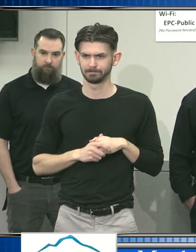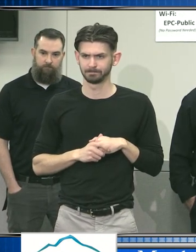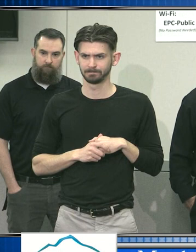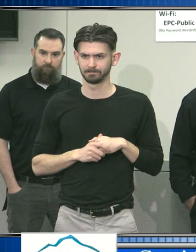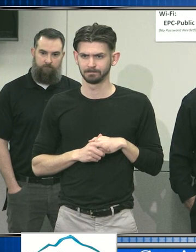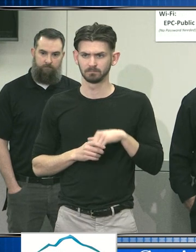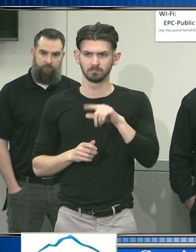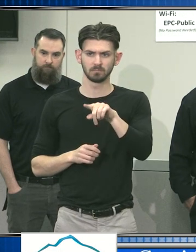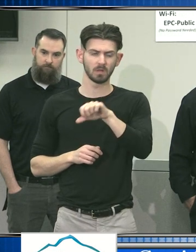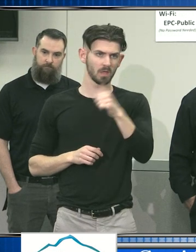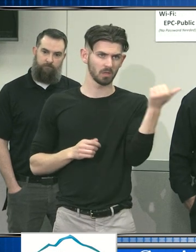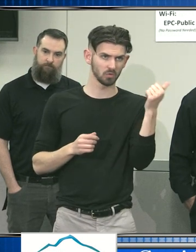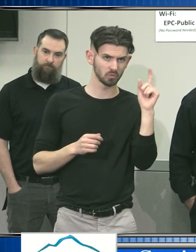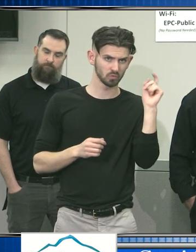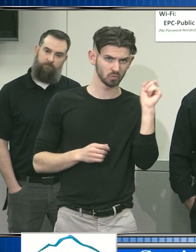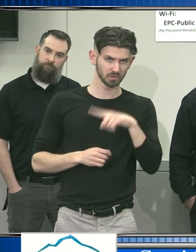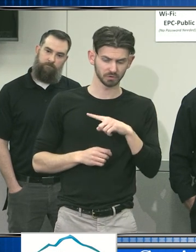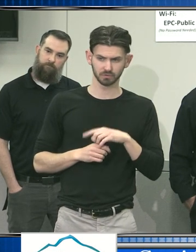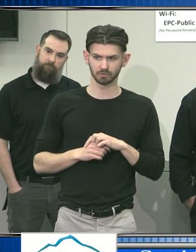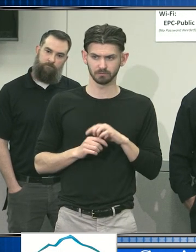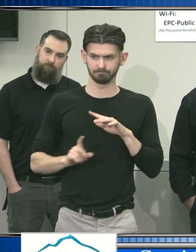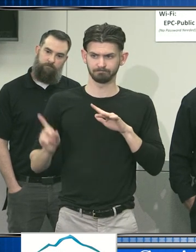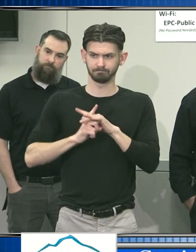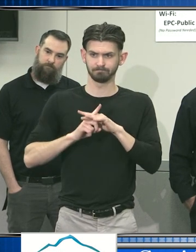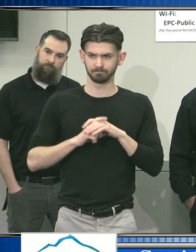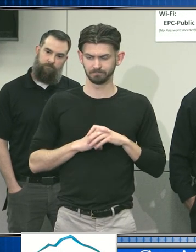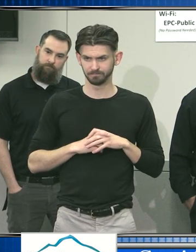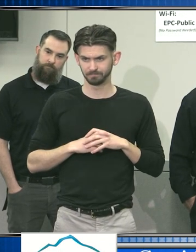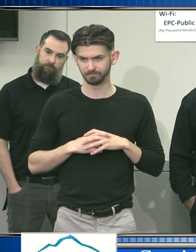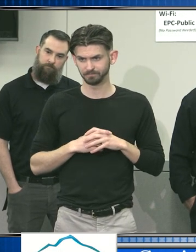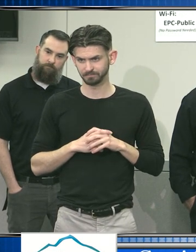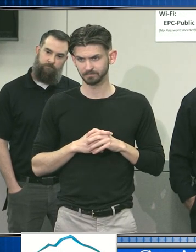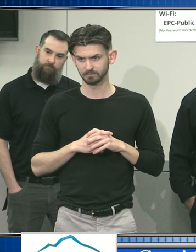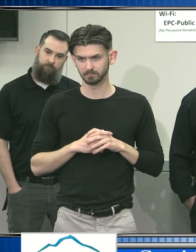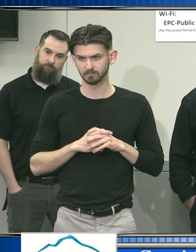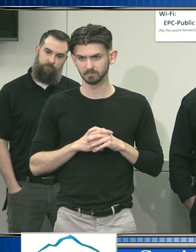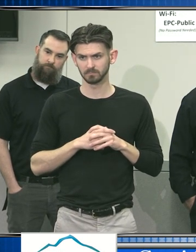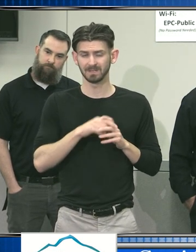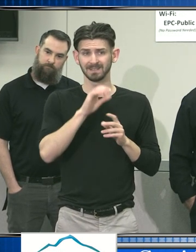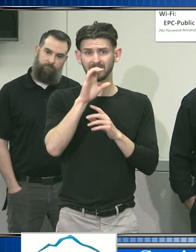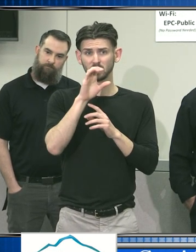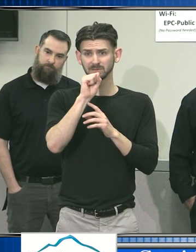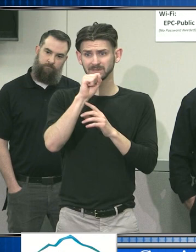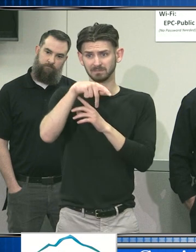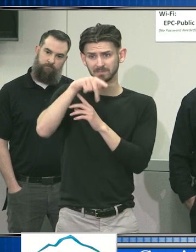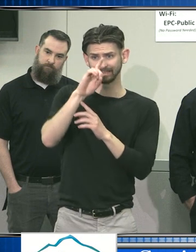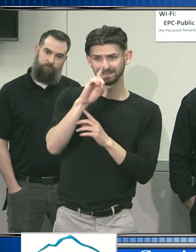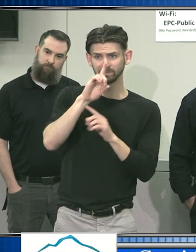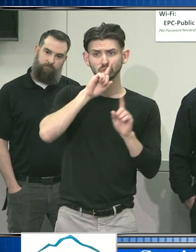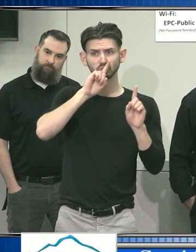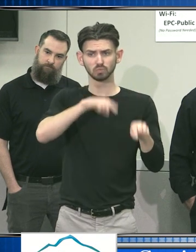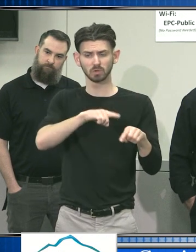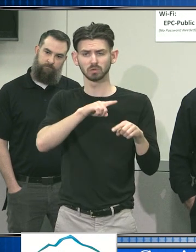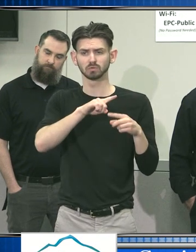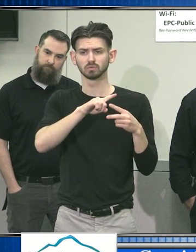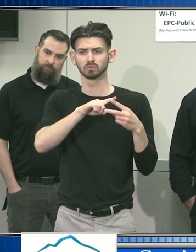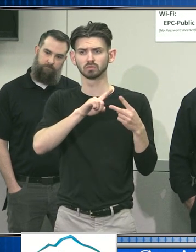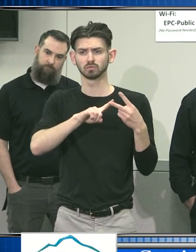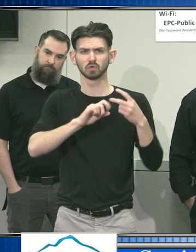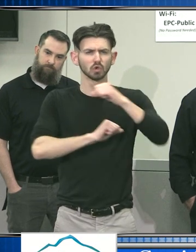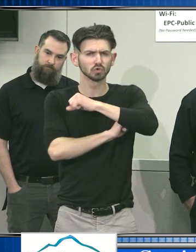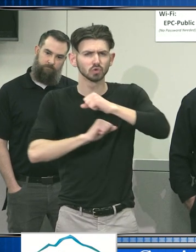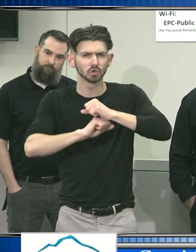one other question here that just came in. Please address CSPD response, infrastructure expansion to